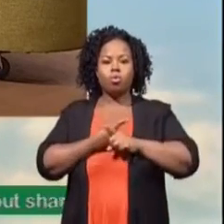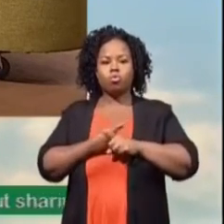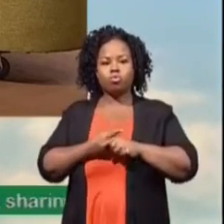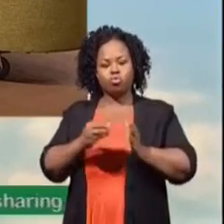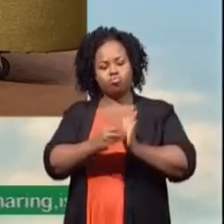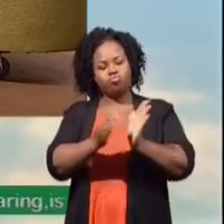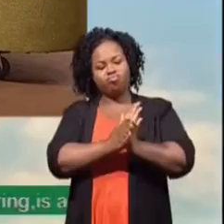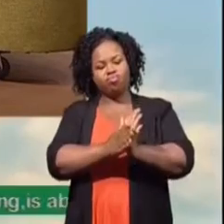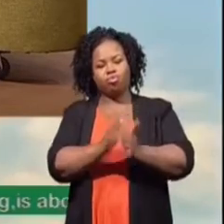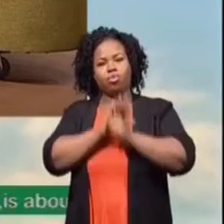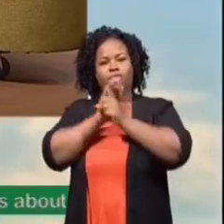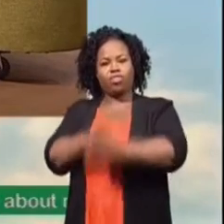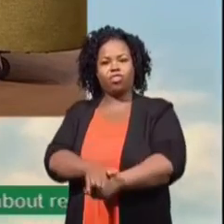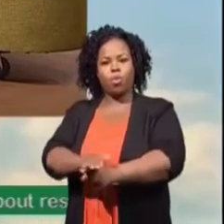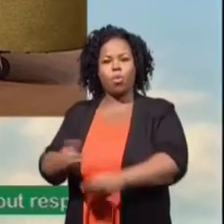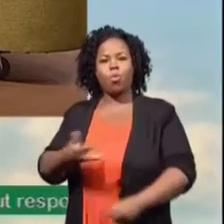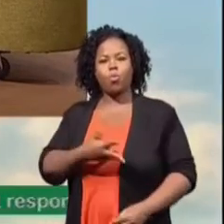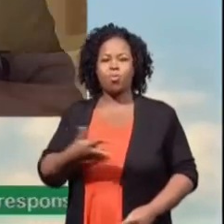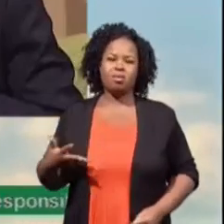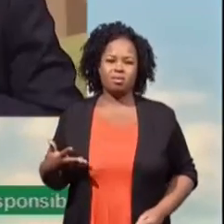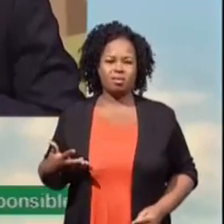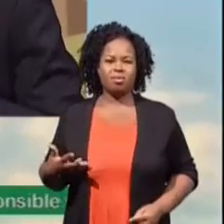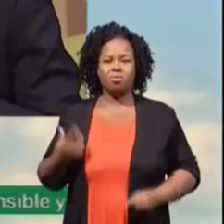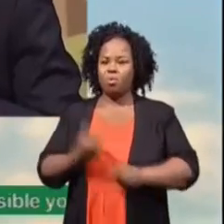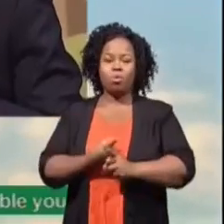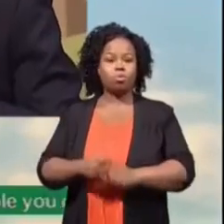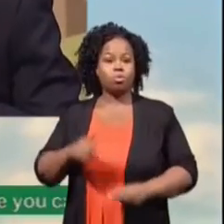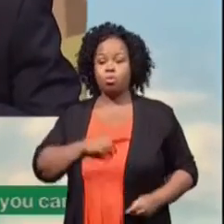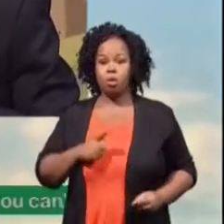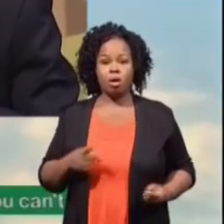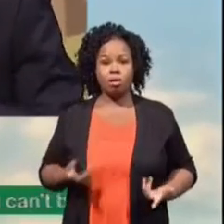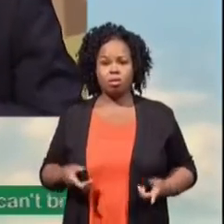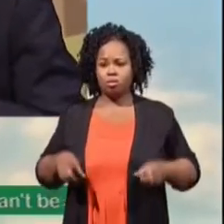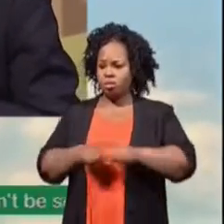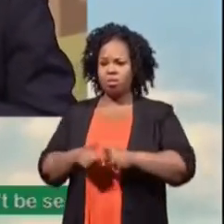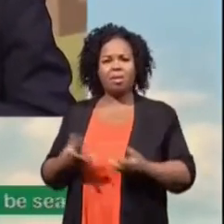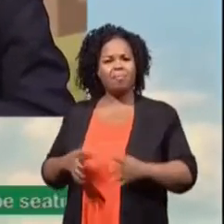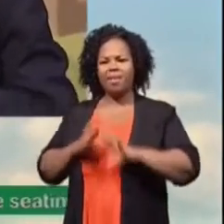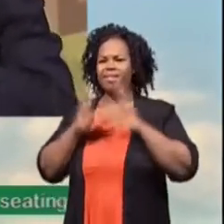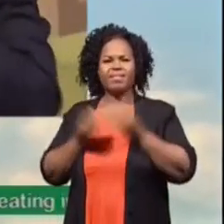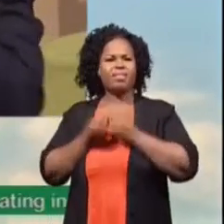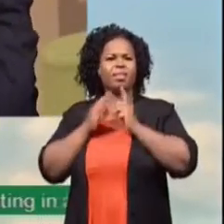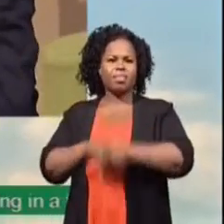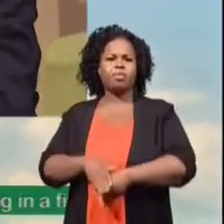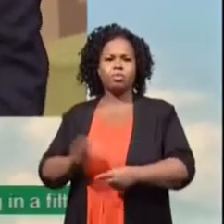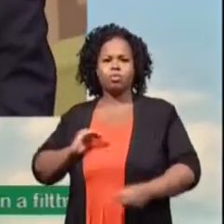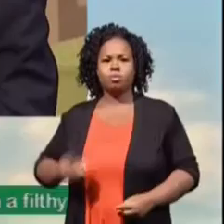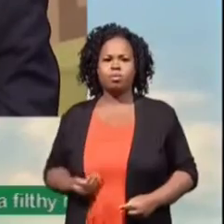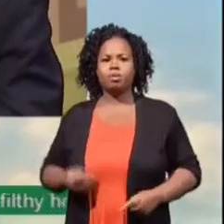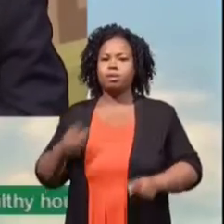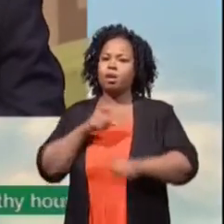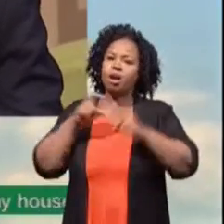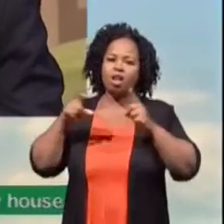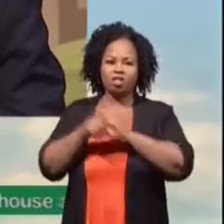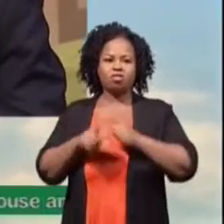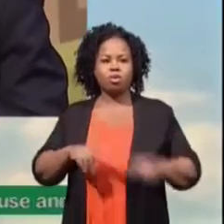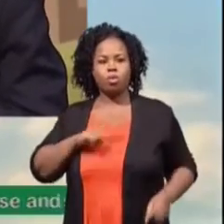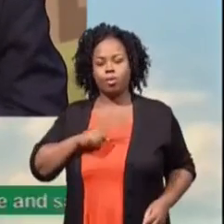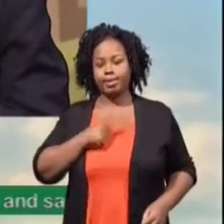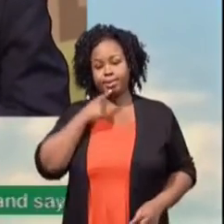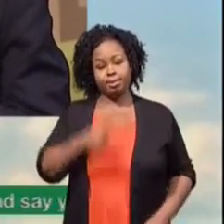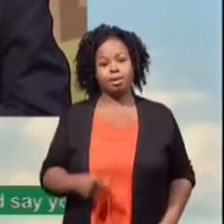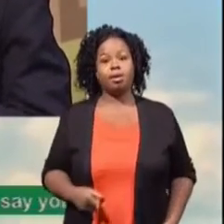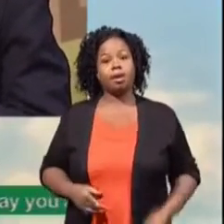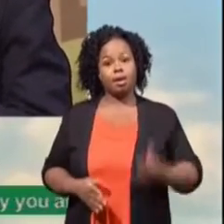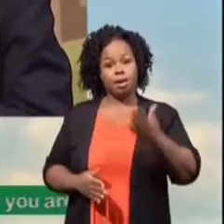Kuriona is predicated. Ibeilwe, who had a name boom. How non-dwell is a thing. ile go so hatella bomme ke ka ba